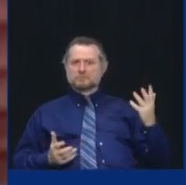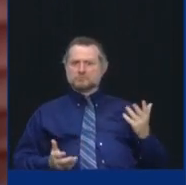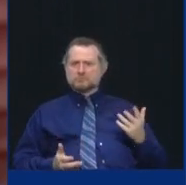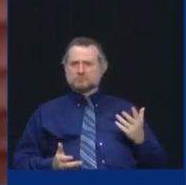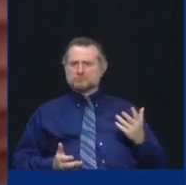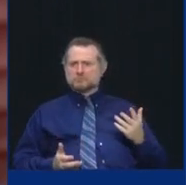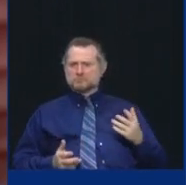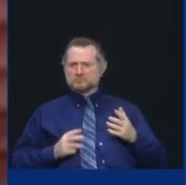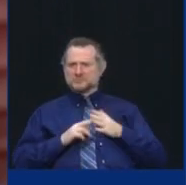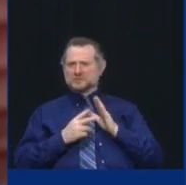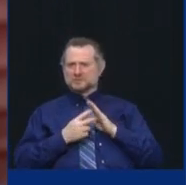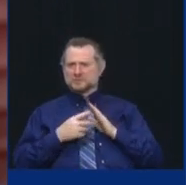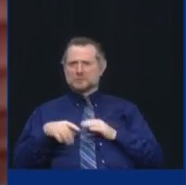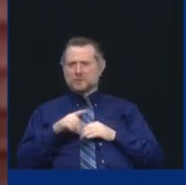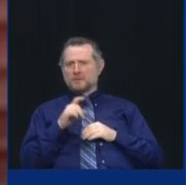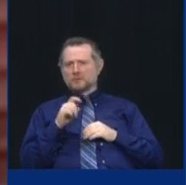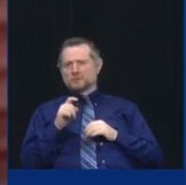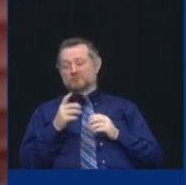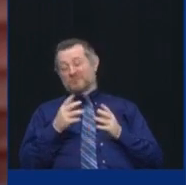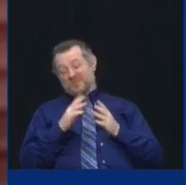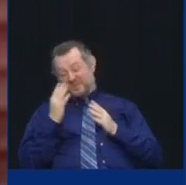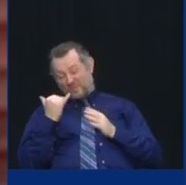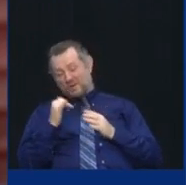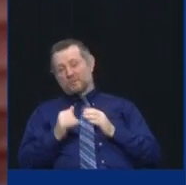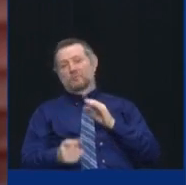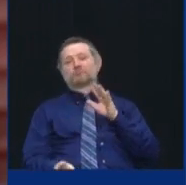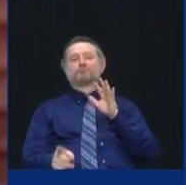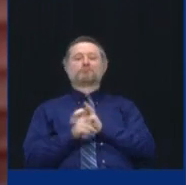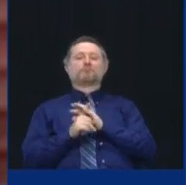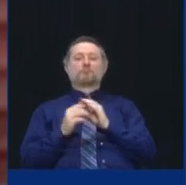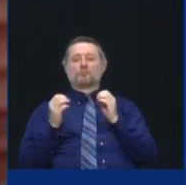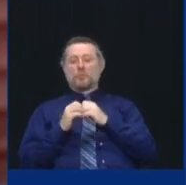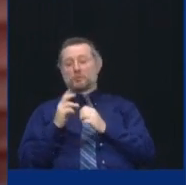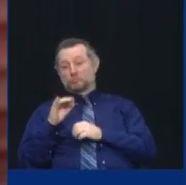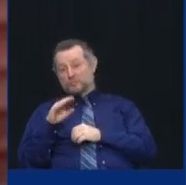subways. You need more police.